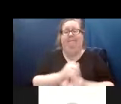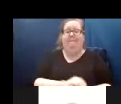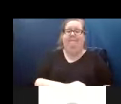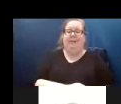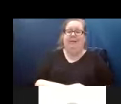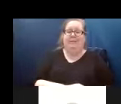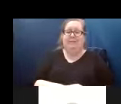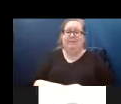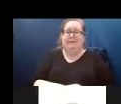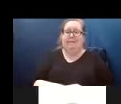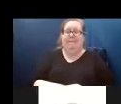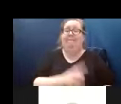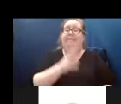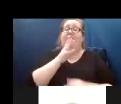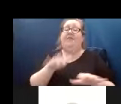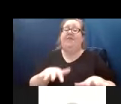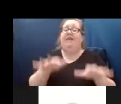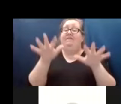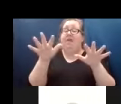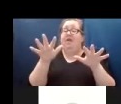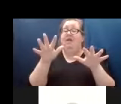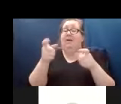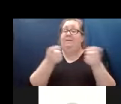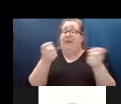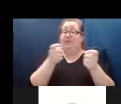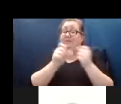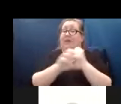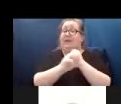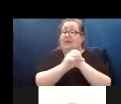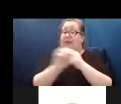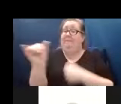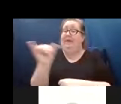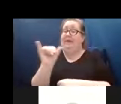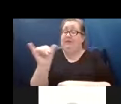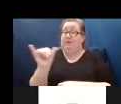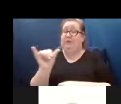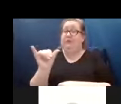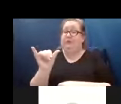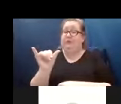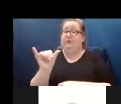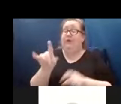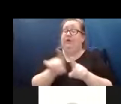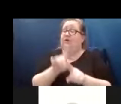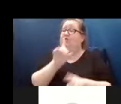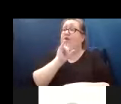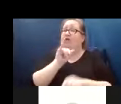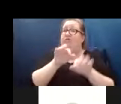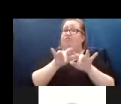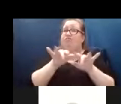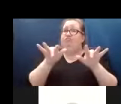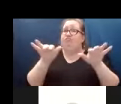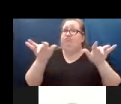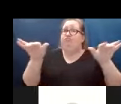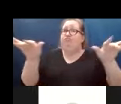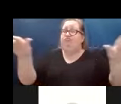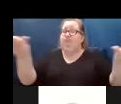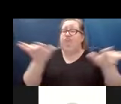And then that flood management campaign too can also really ripple out to the community